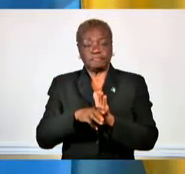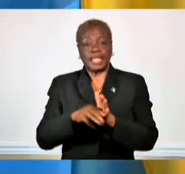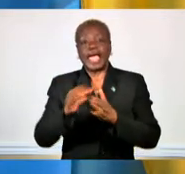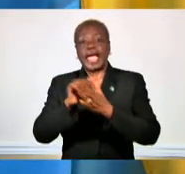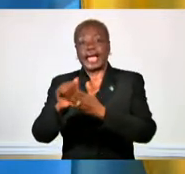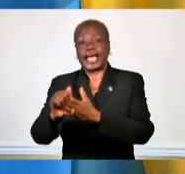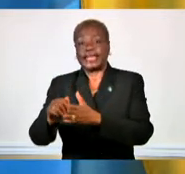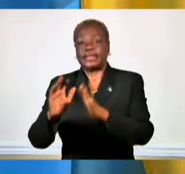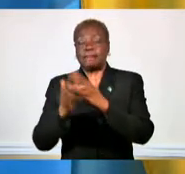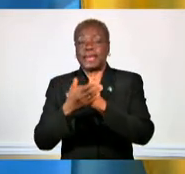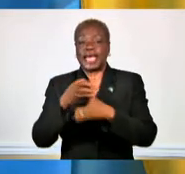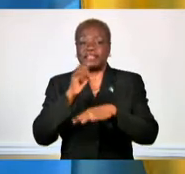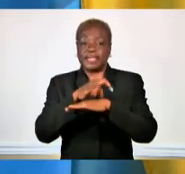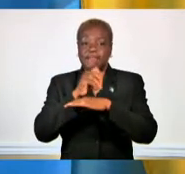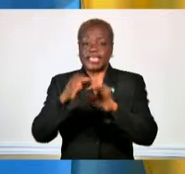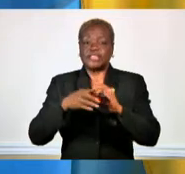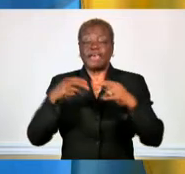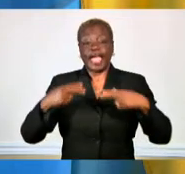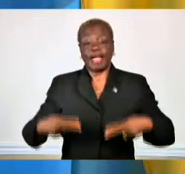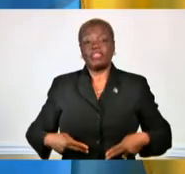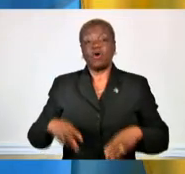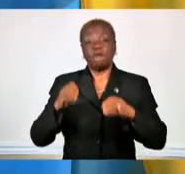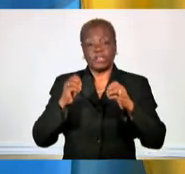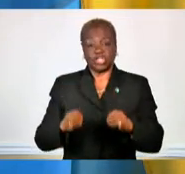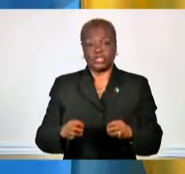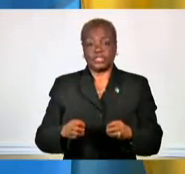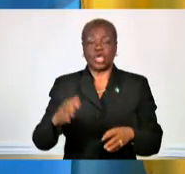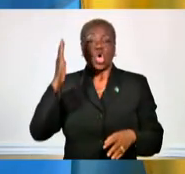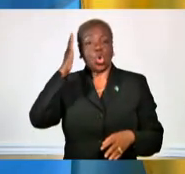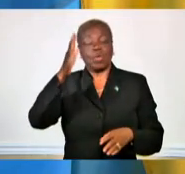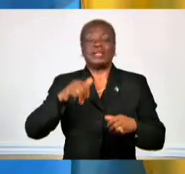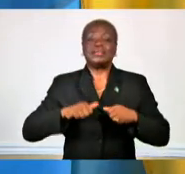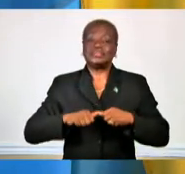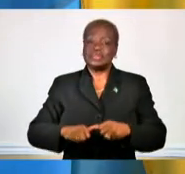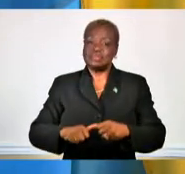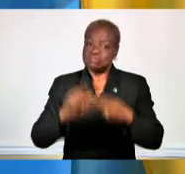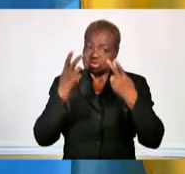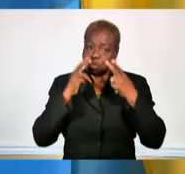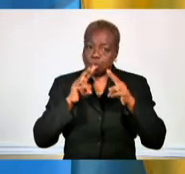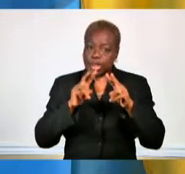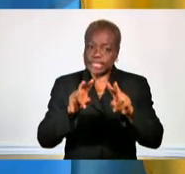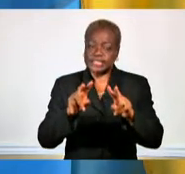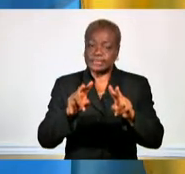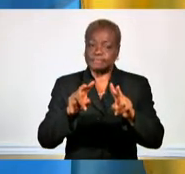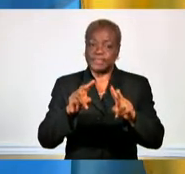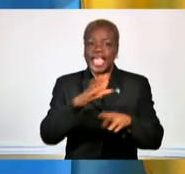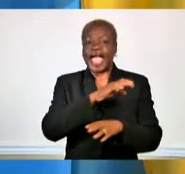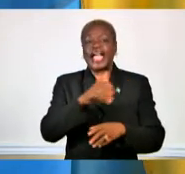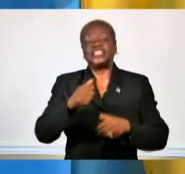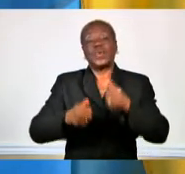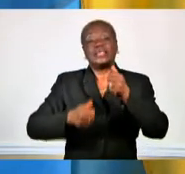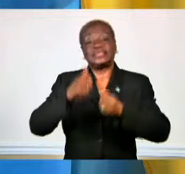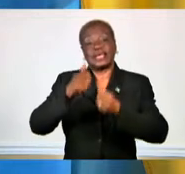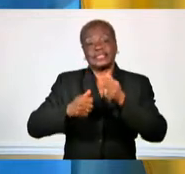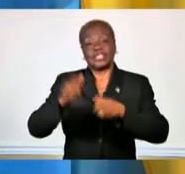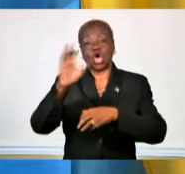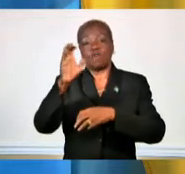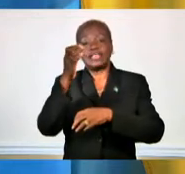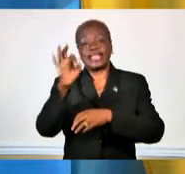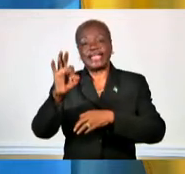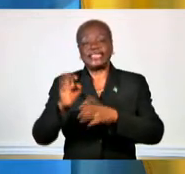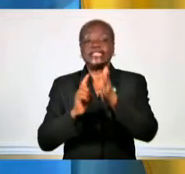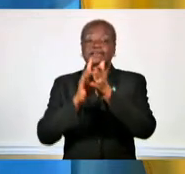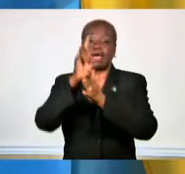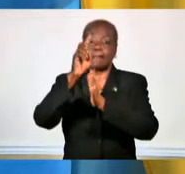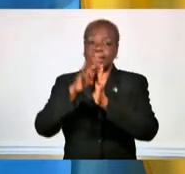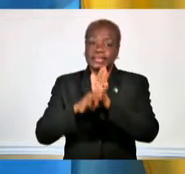guided by the advice of health officials, will continue to monitor and assess COVID-19